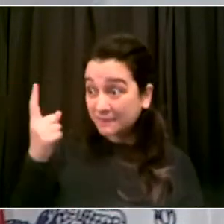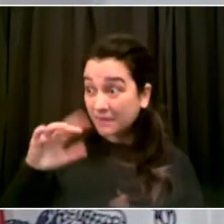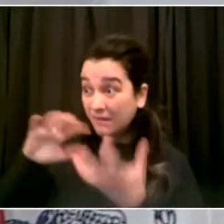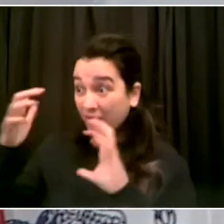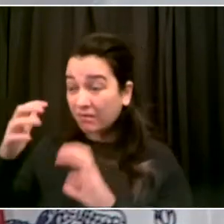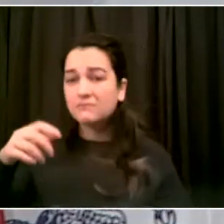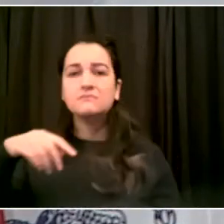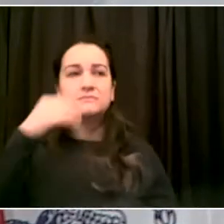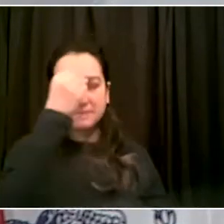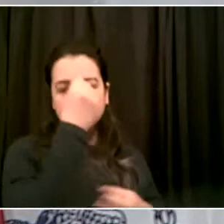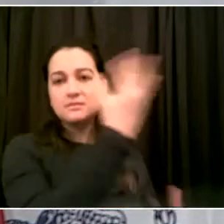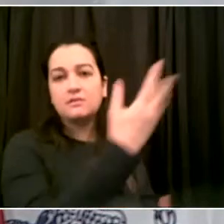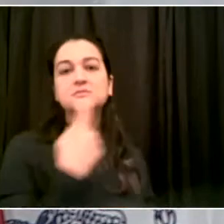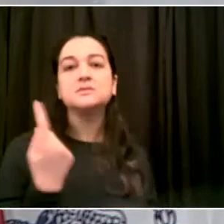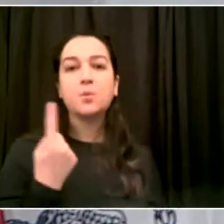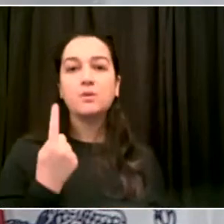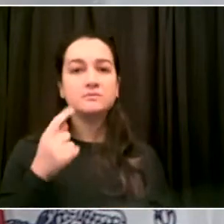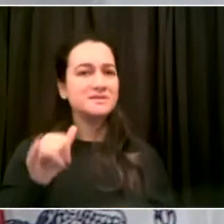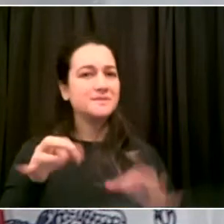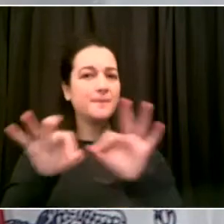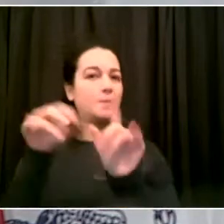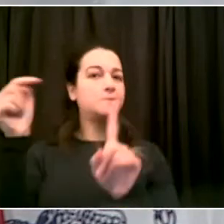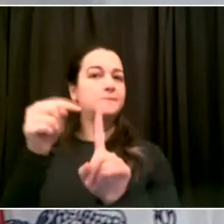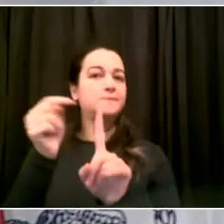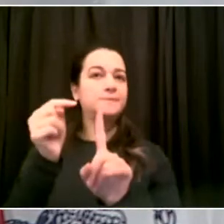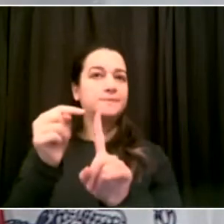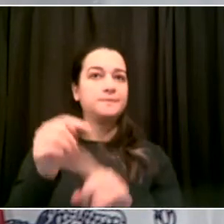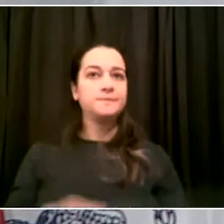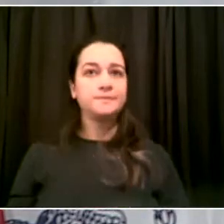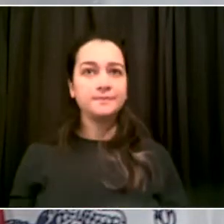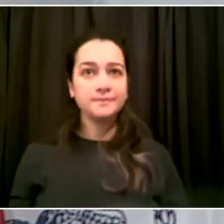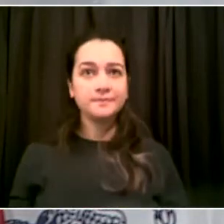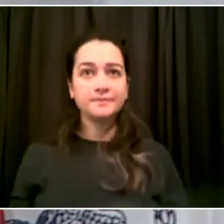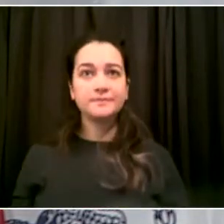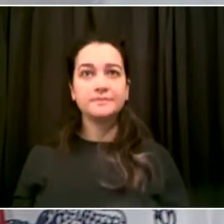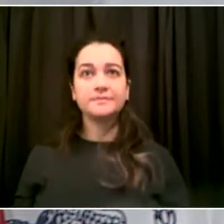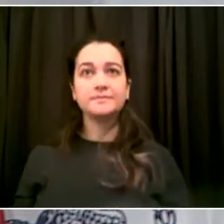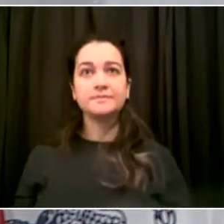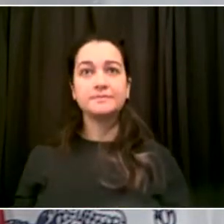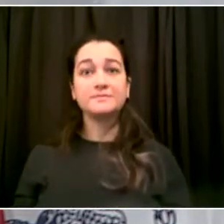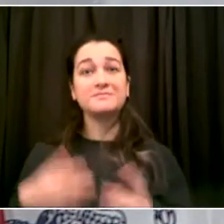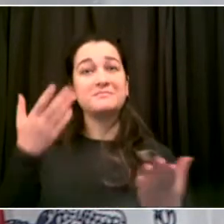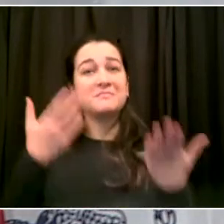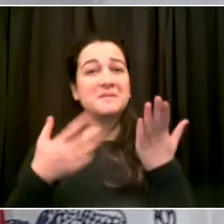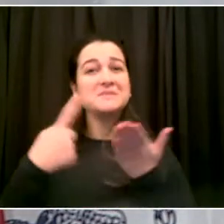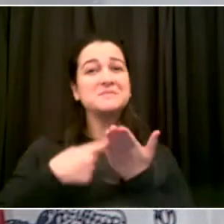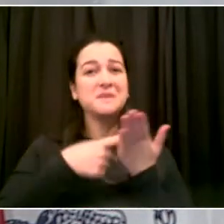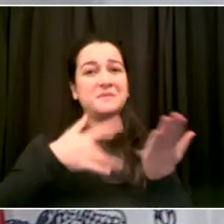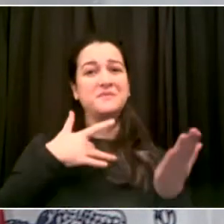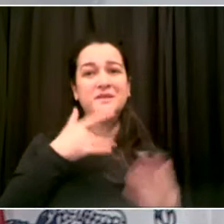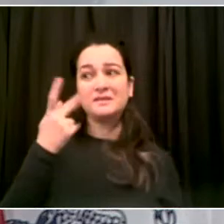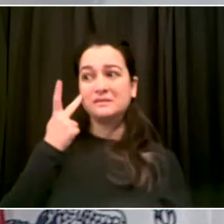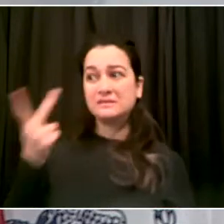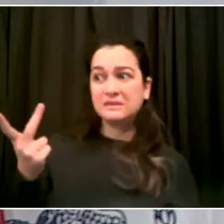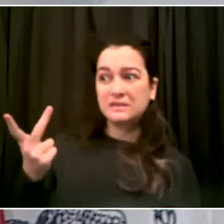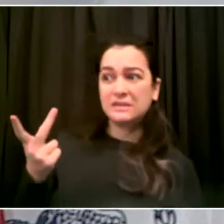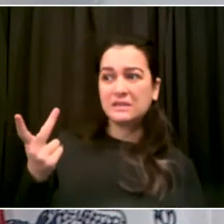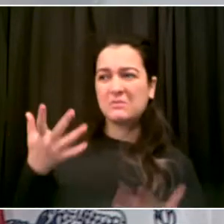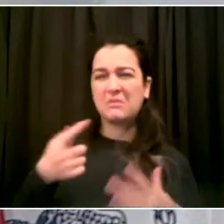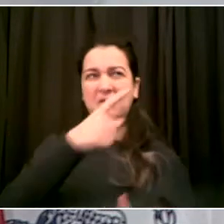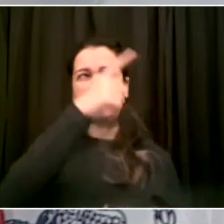lead to action. Don't think it's too small, because a lot of times if we find something, it leads us to other things that need to be